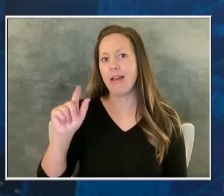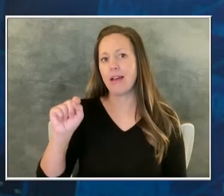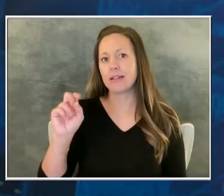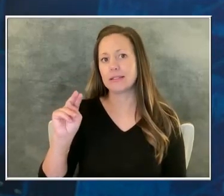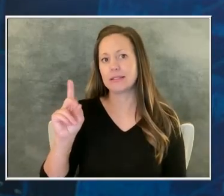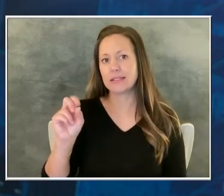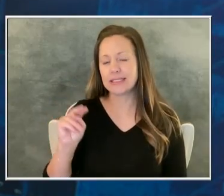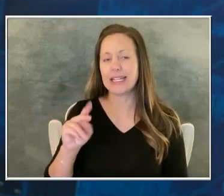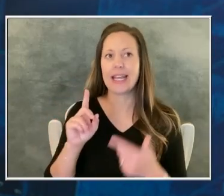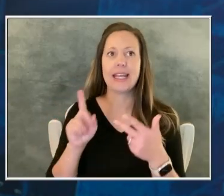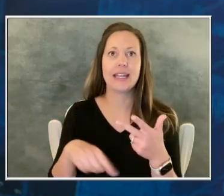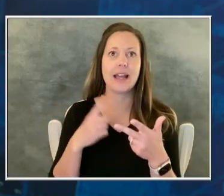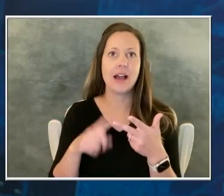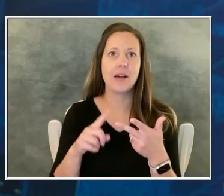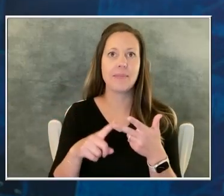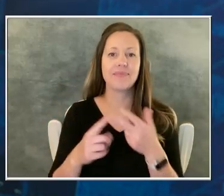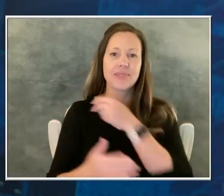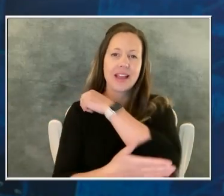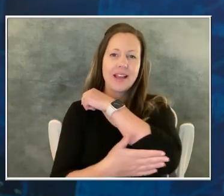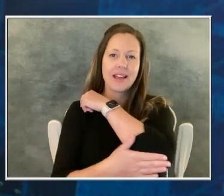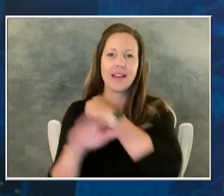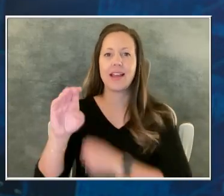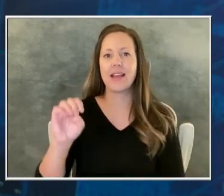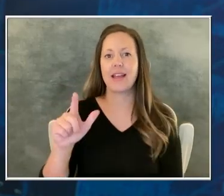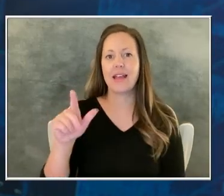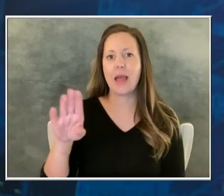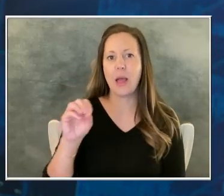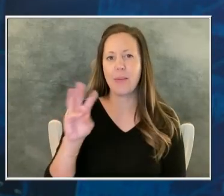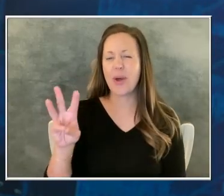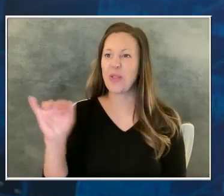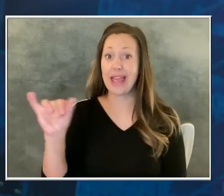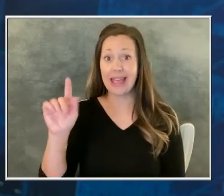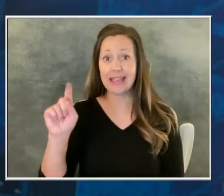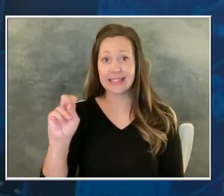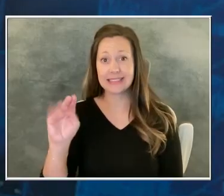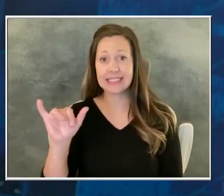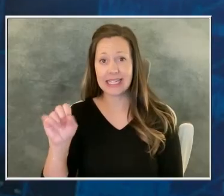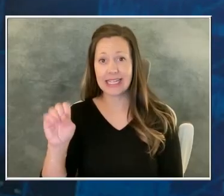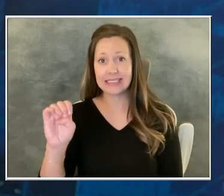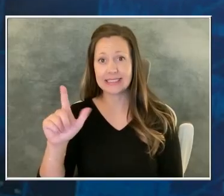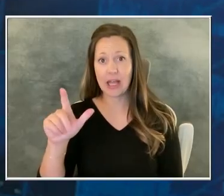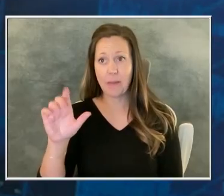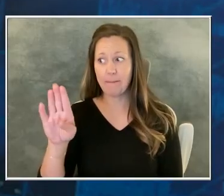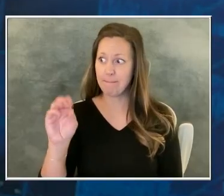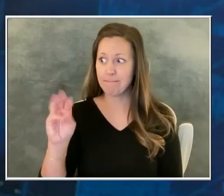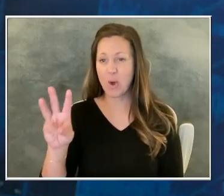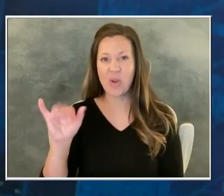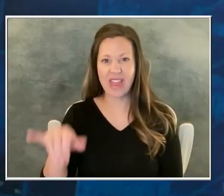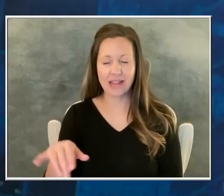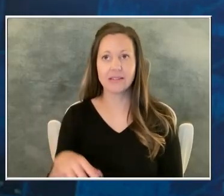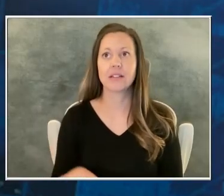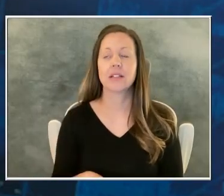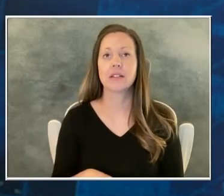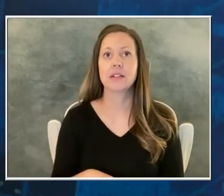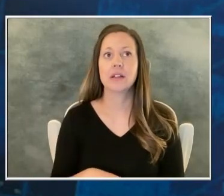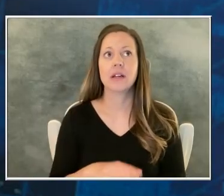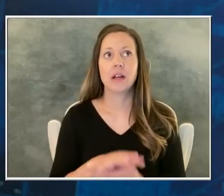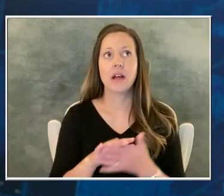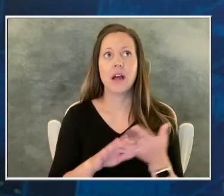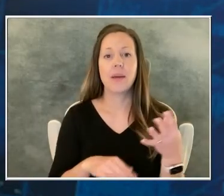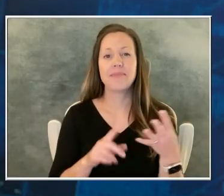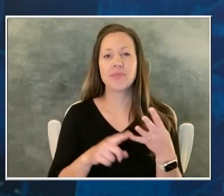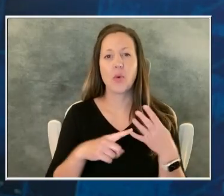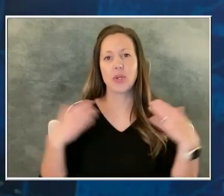see the elbow tendons, the tennis elbow, golfer's elbow that people might have heard of. And then in the shoulders and hips as